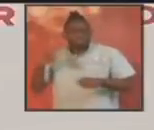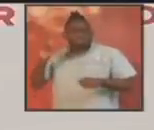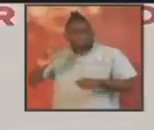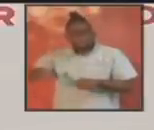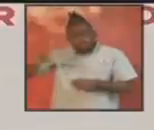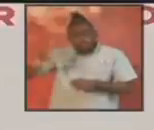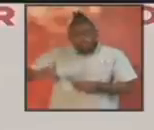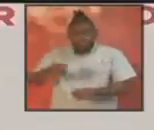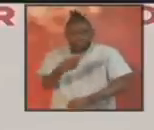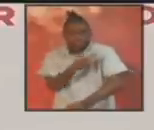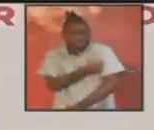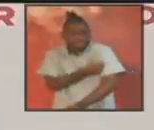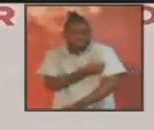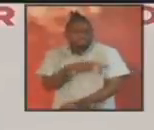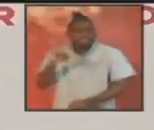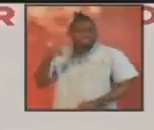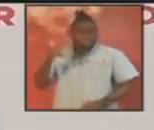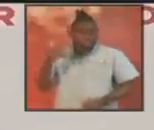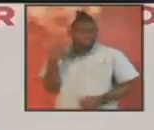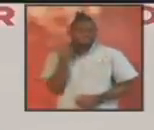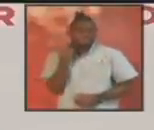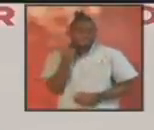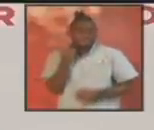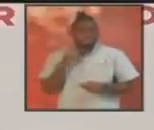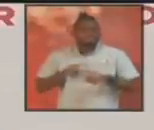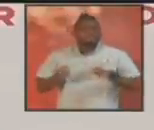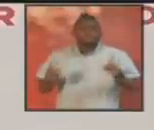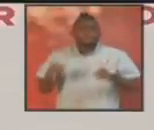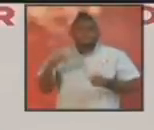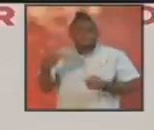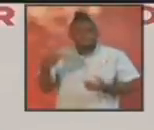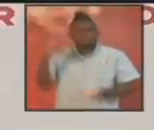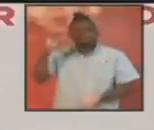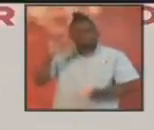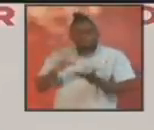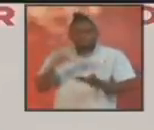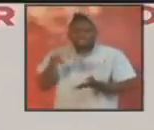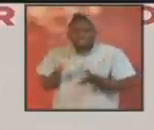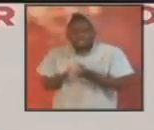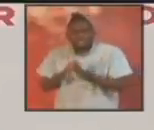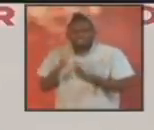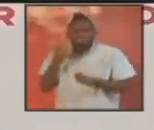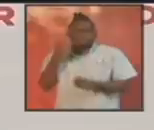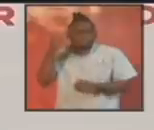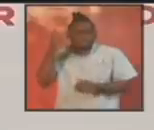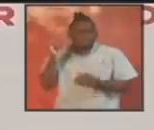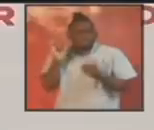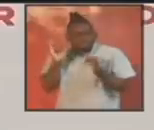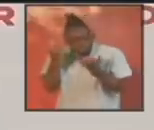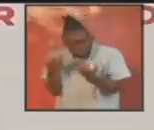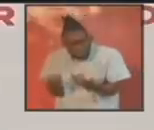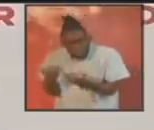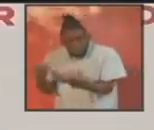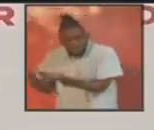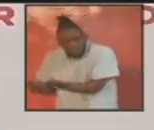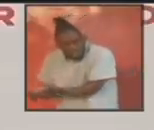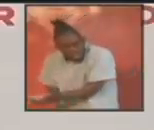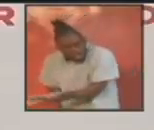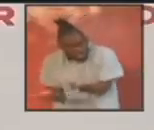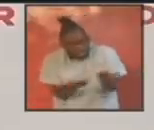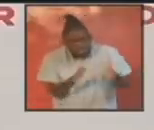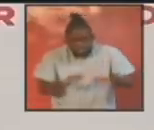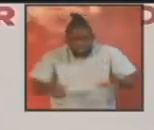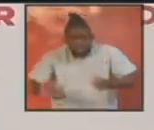89.2% with regards to yellow fever, and we are calling on parents in particular to take your children into the health centers to be